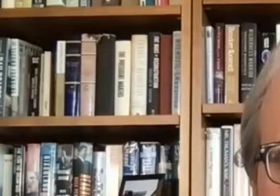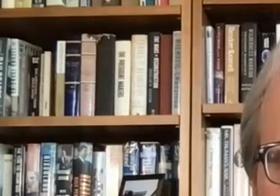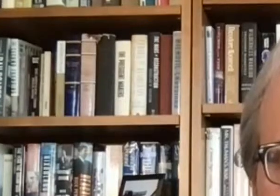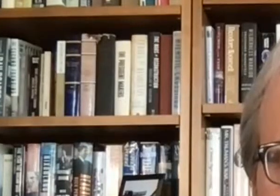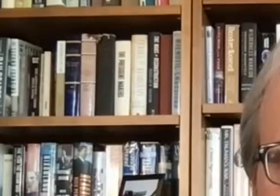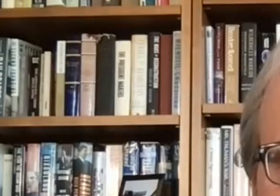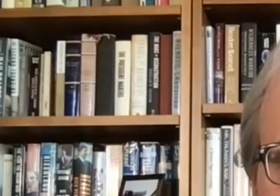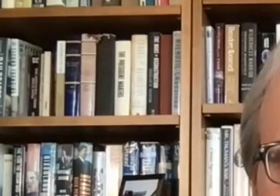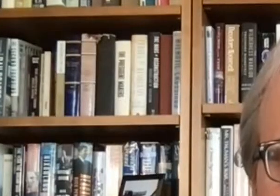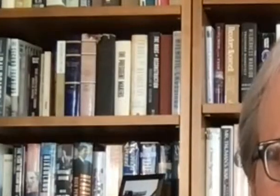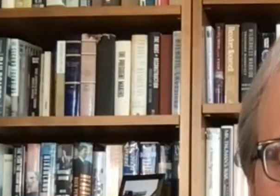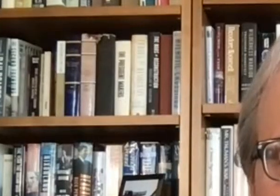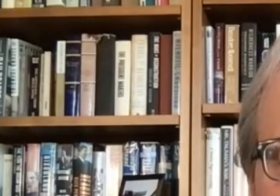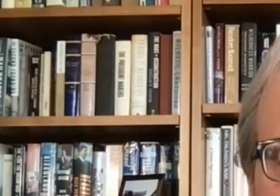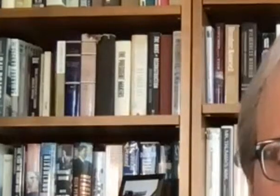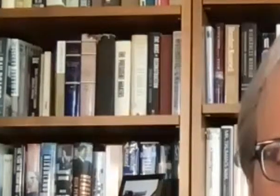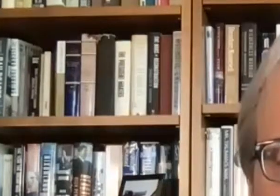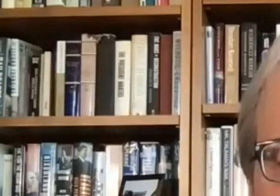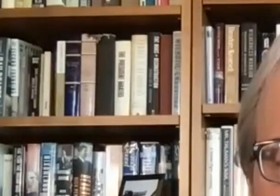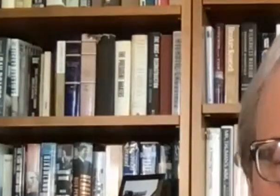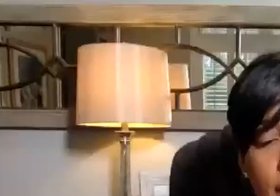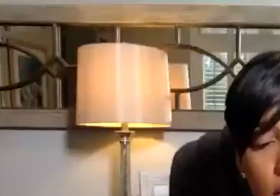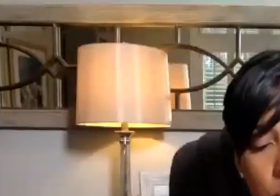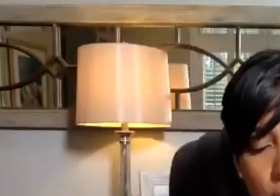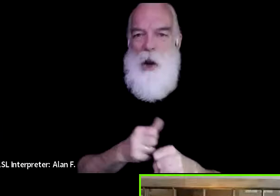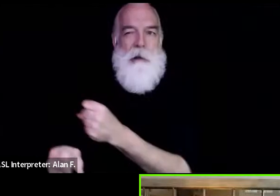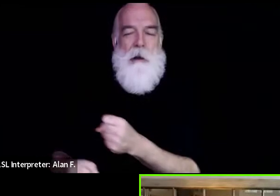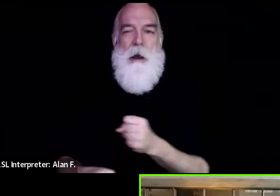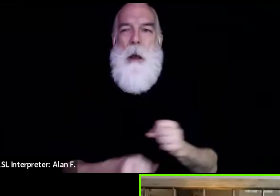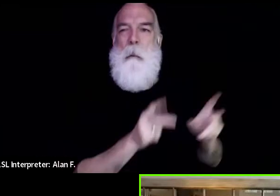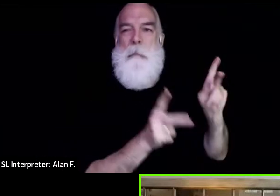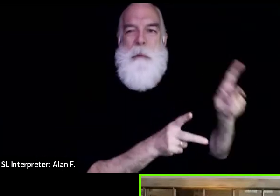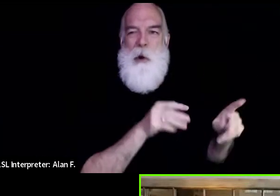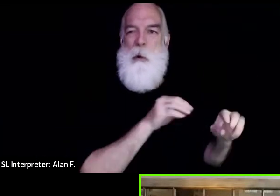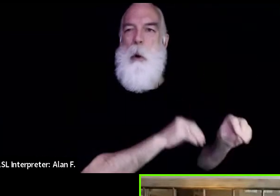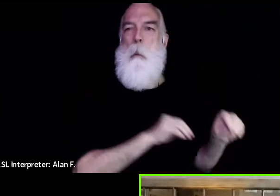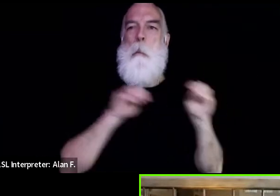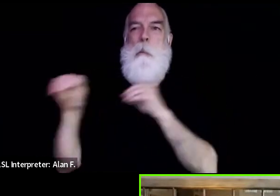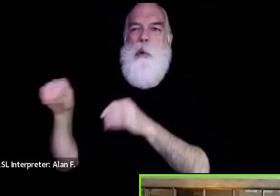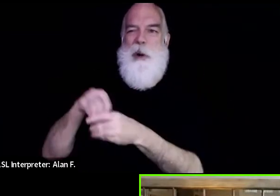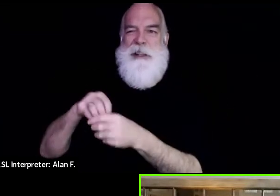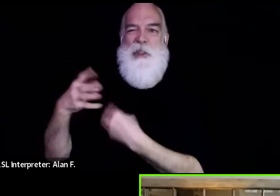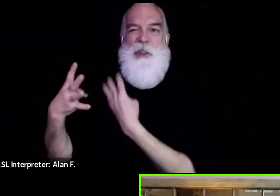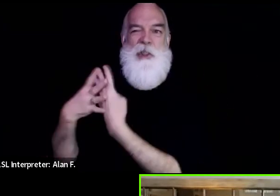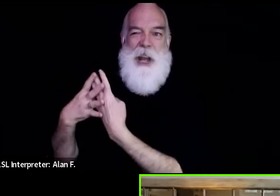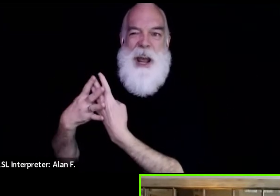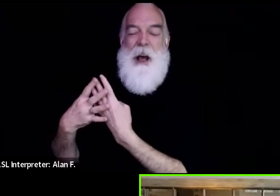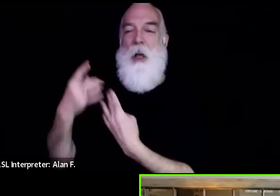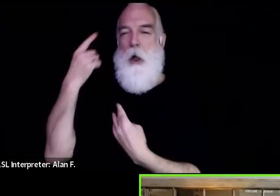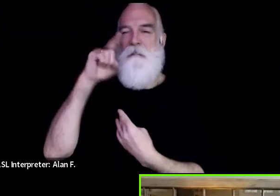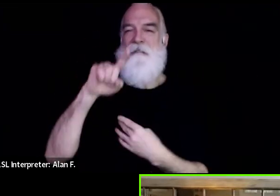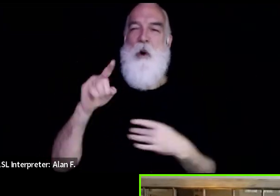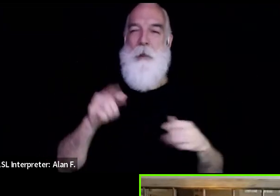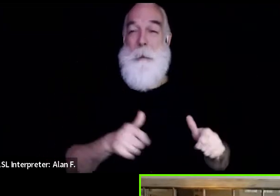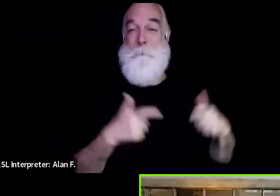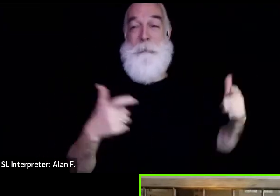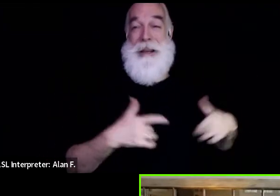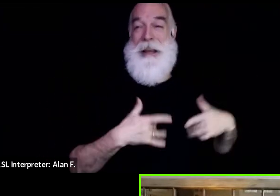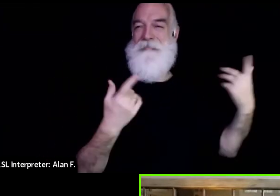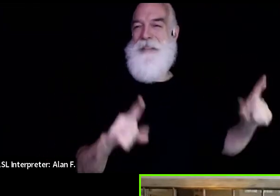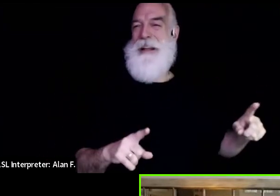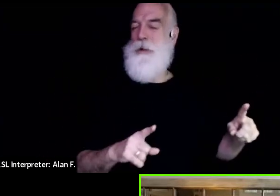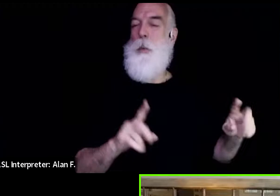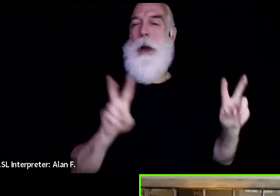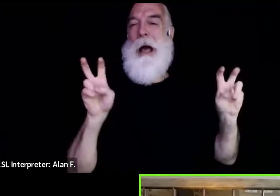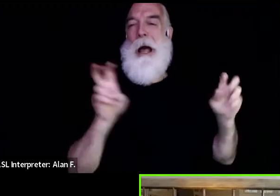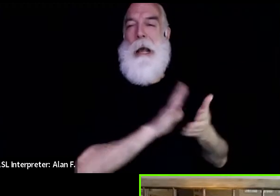that to be true, but that's what some people have thought. So we built this massive facility. At one point,